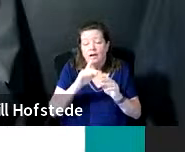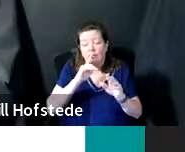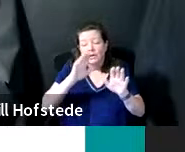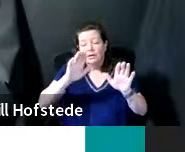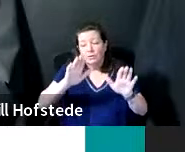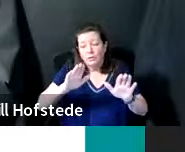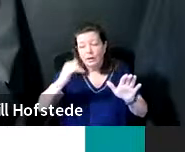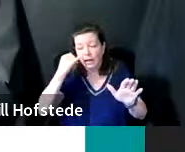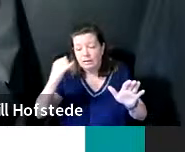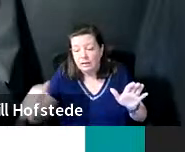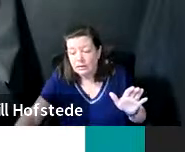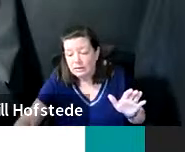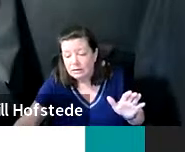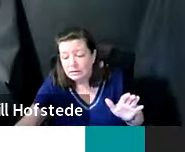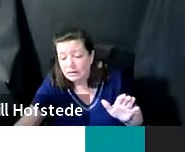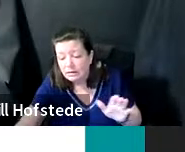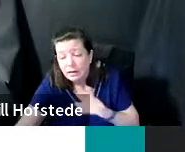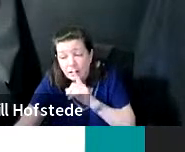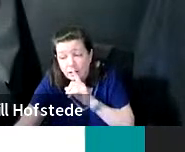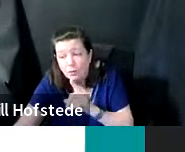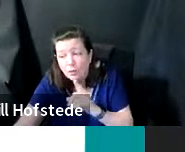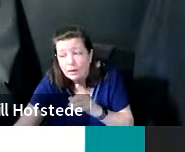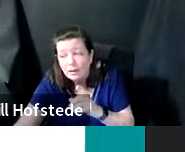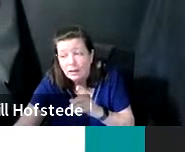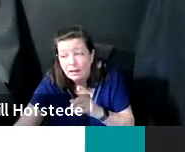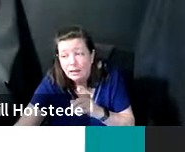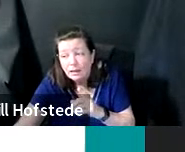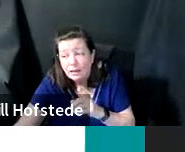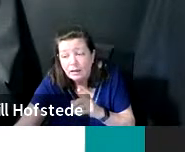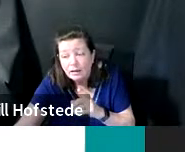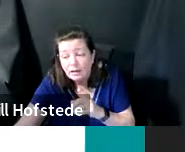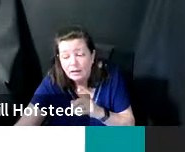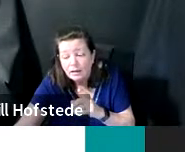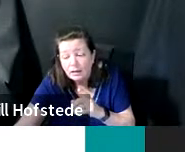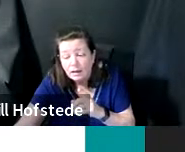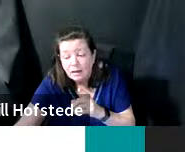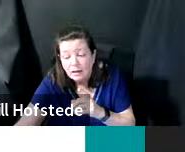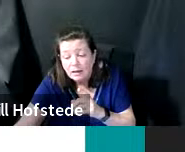there that really helped us move forward with